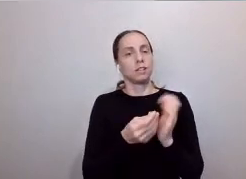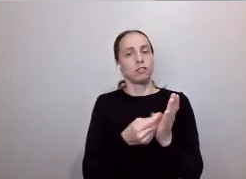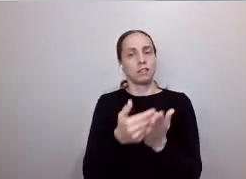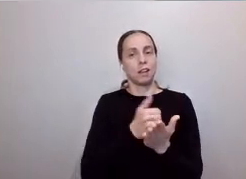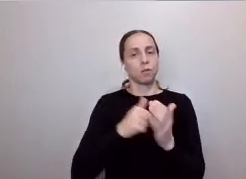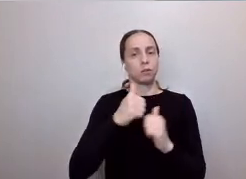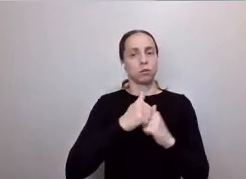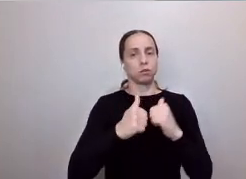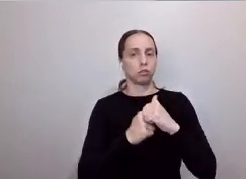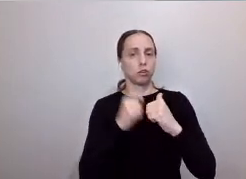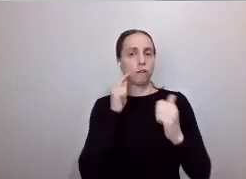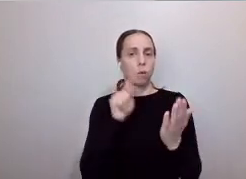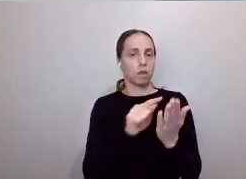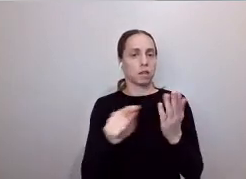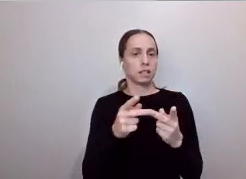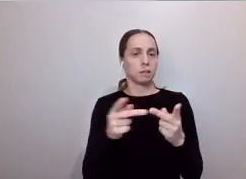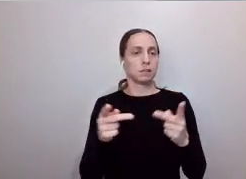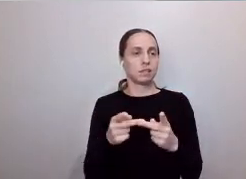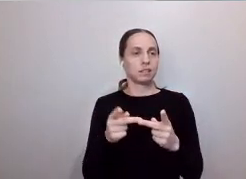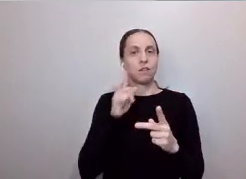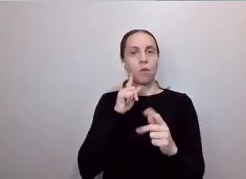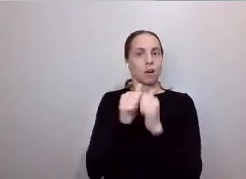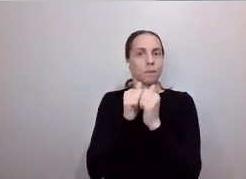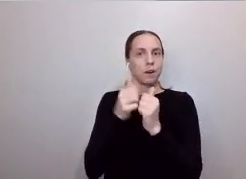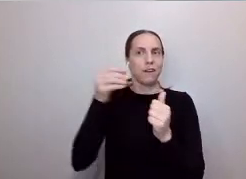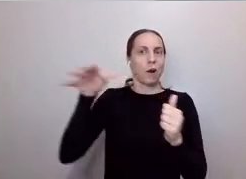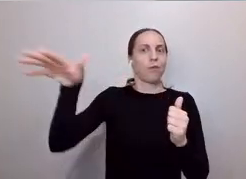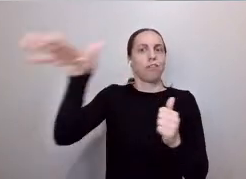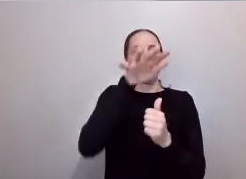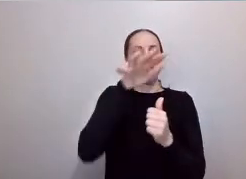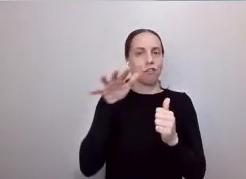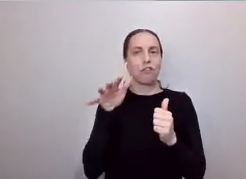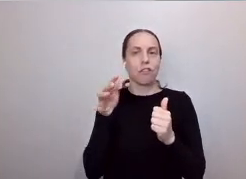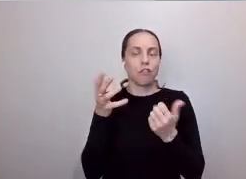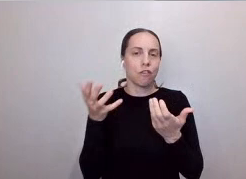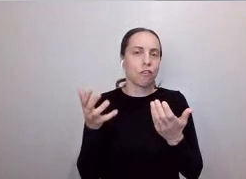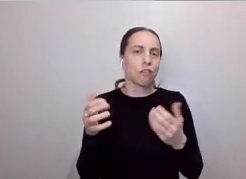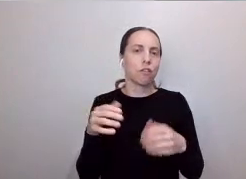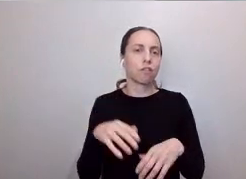be competitive out there in the marketplace. So it's not just a matter of,